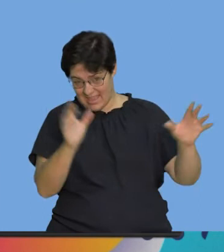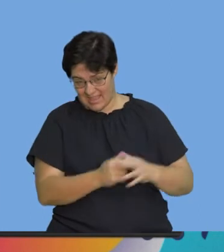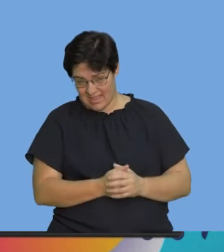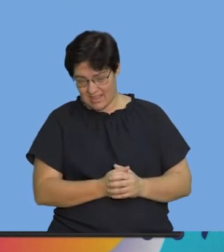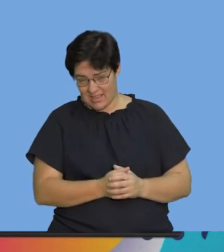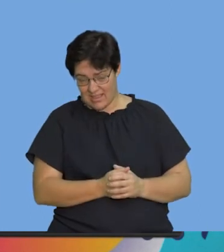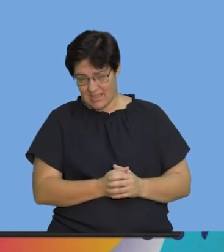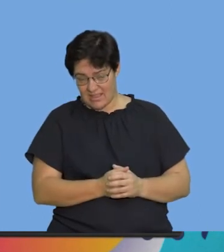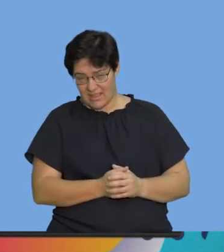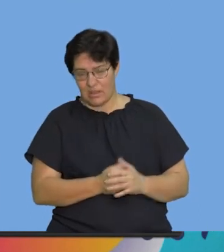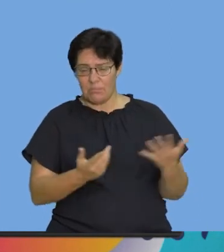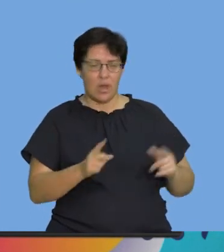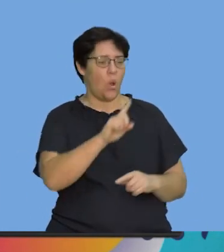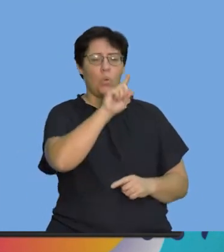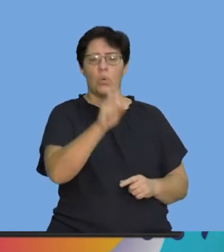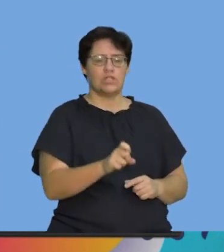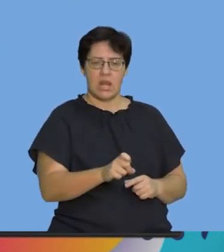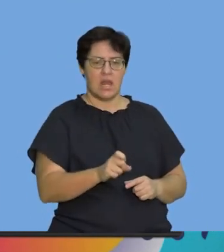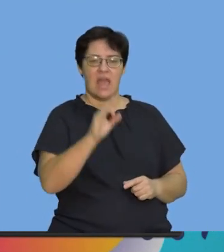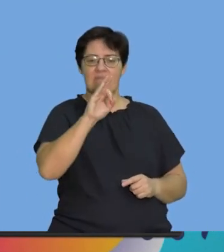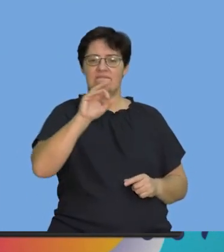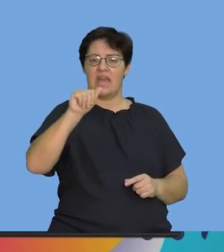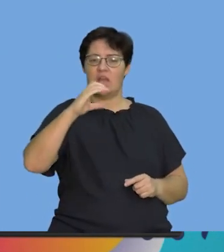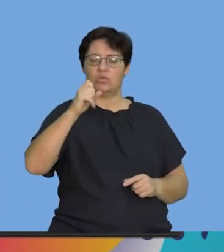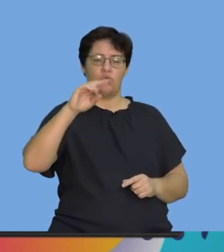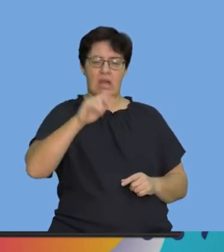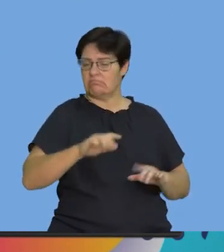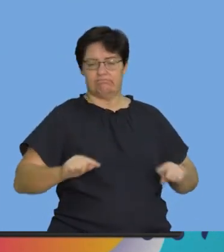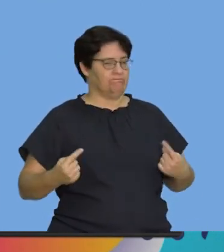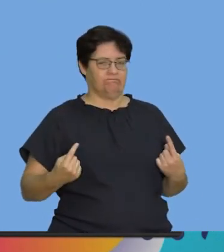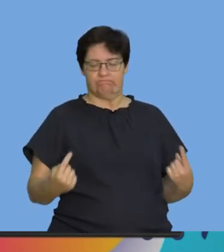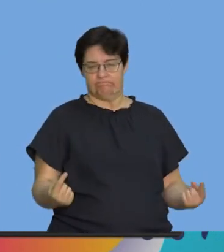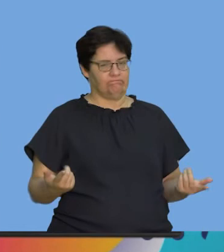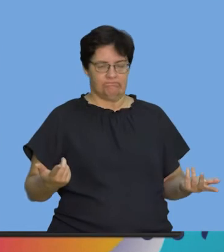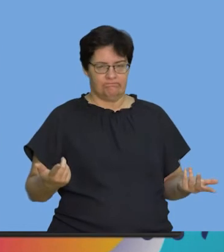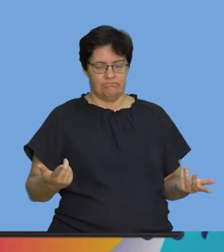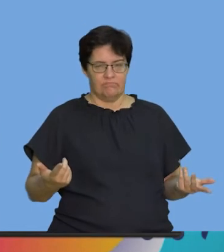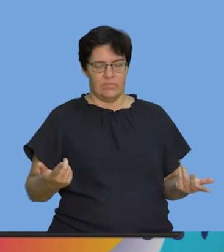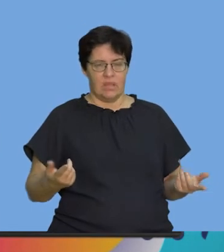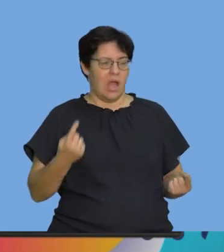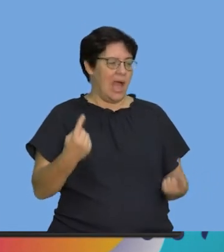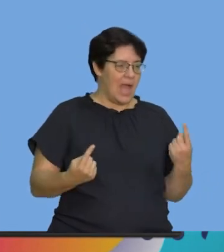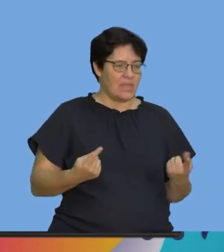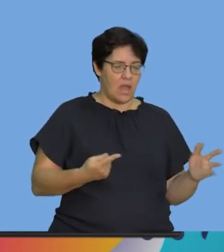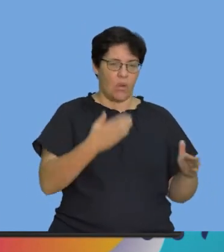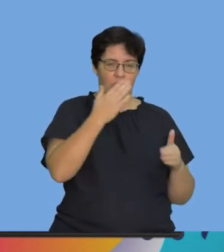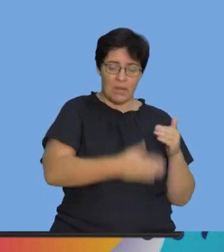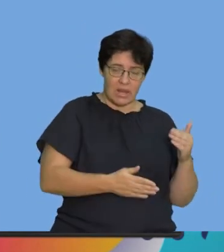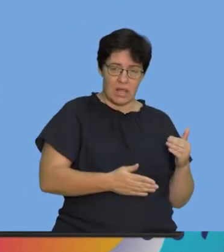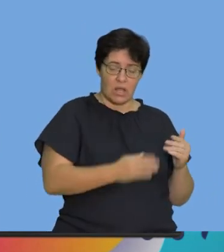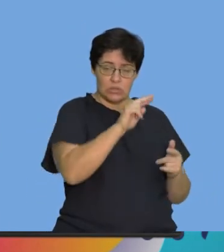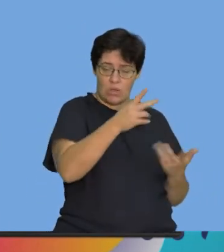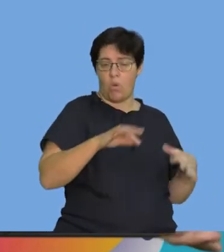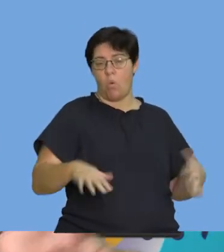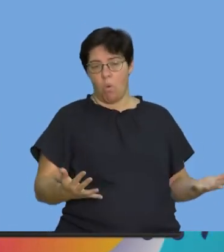a question cannot be factorized, right? The equation cannot be factorized. You can either go to completing the square or go to the